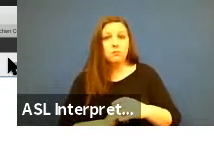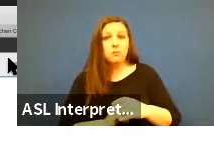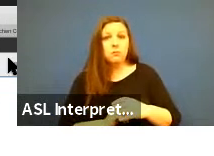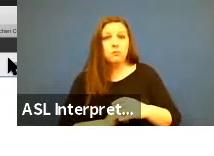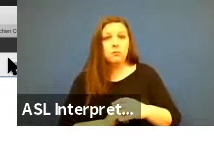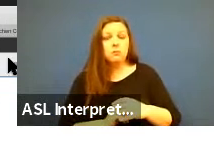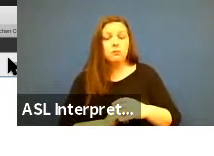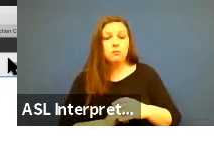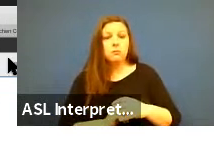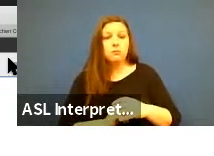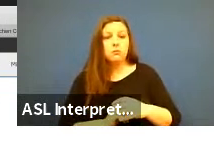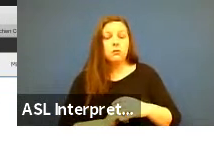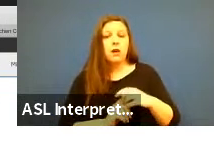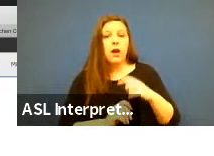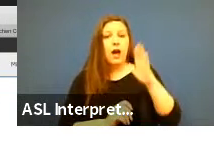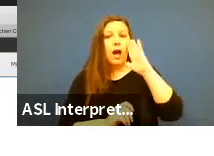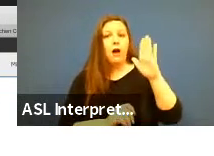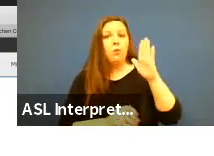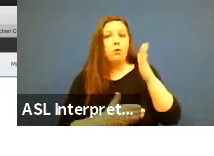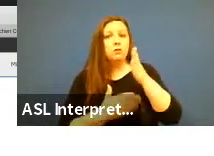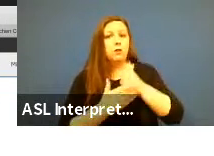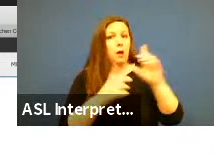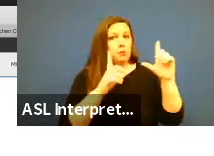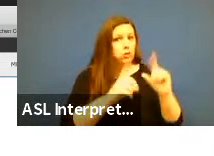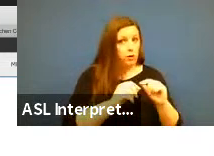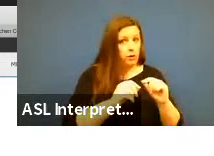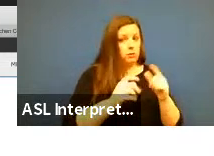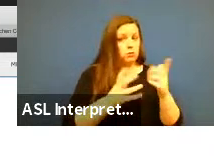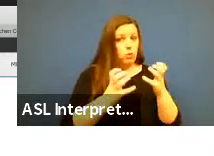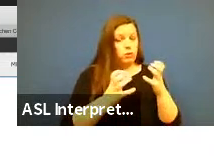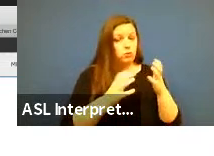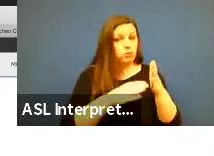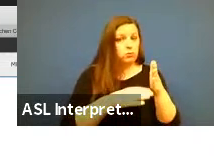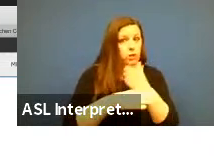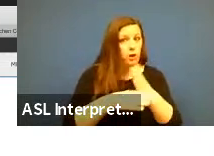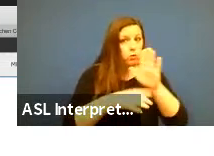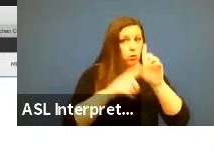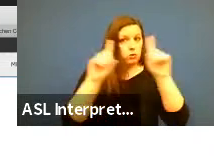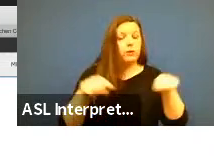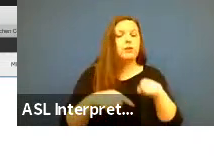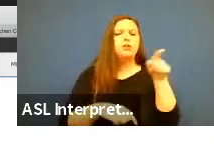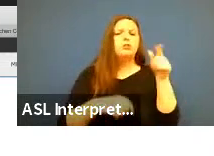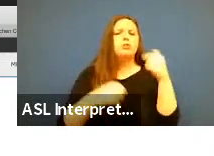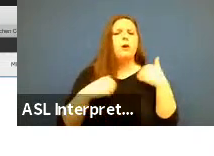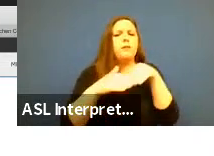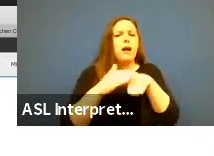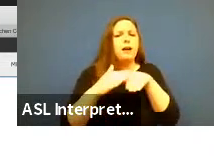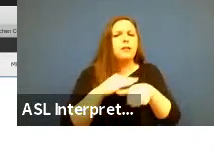stop sharing. Do you want to share your screen? Or do you have access to the document that